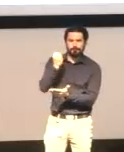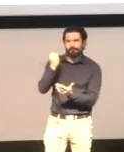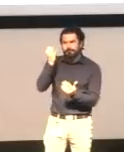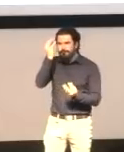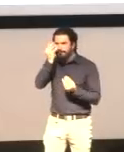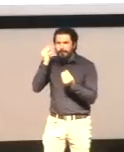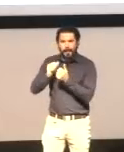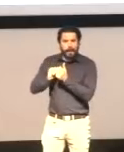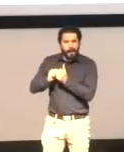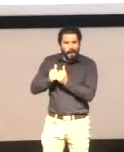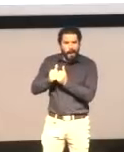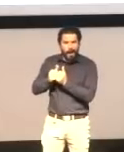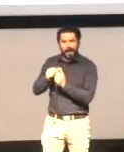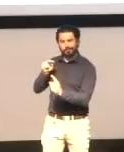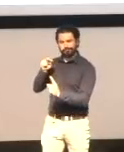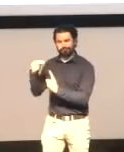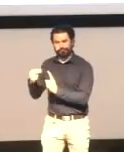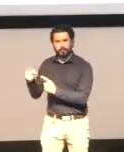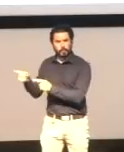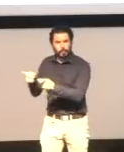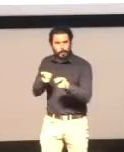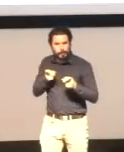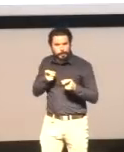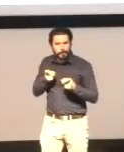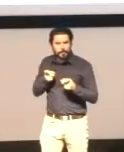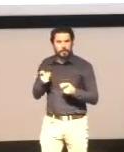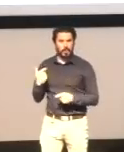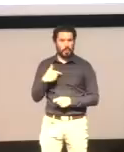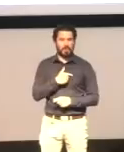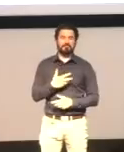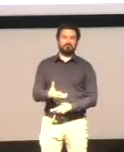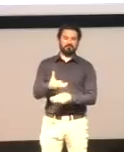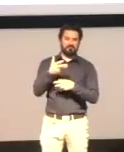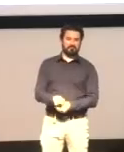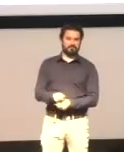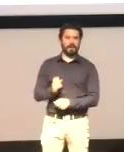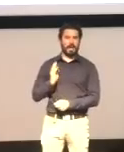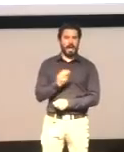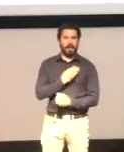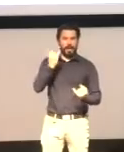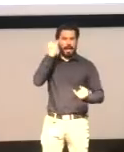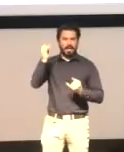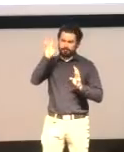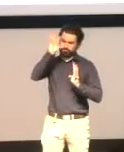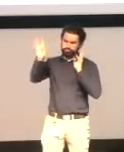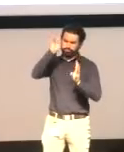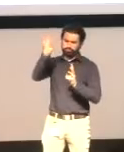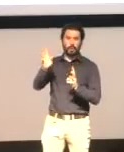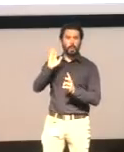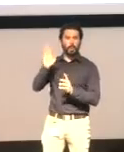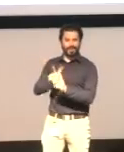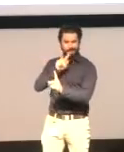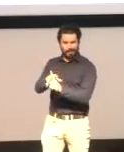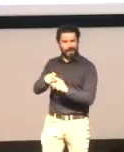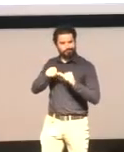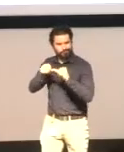approach recruitment. We are confident that many of these innovative tactics will be useful into the future. We will